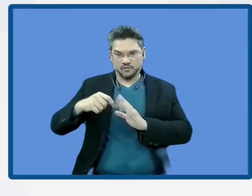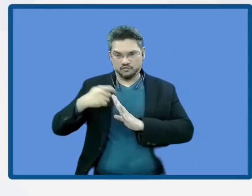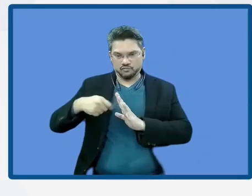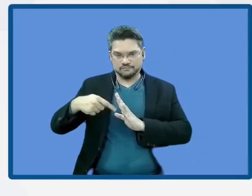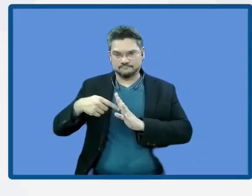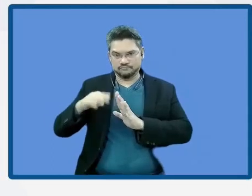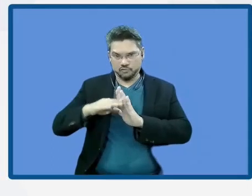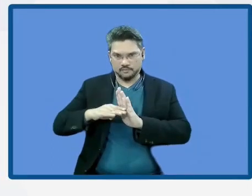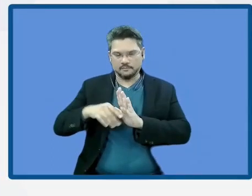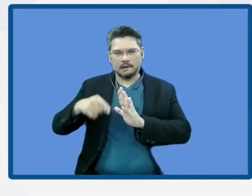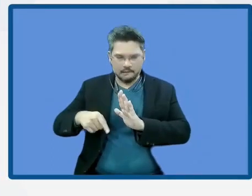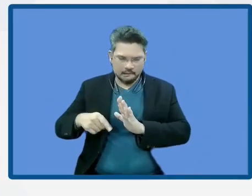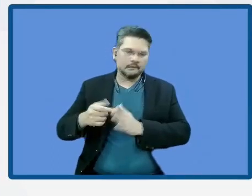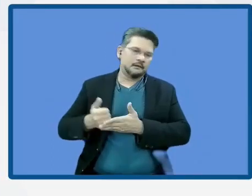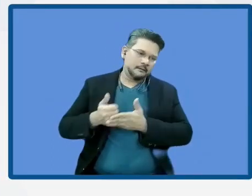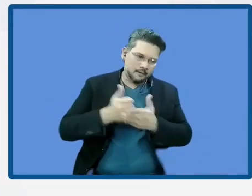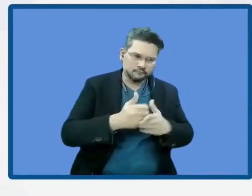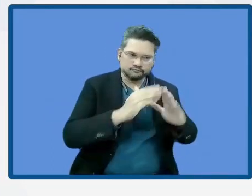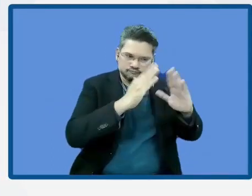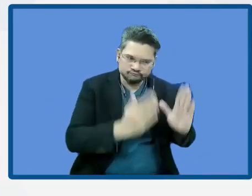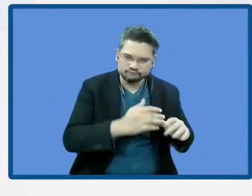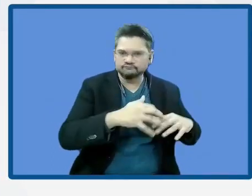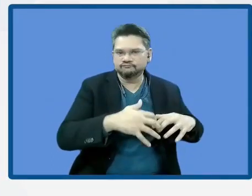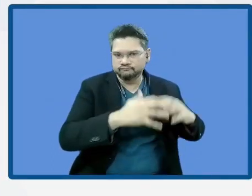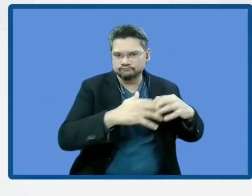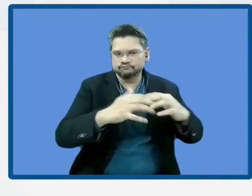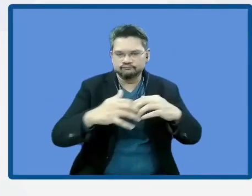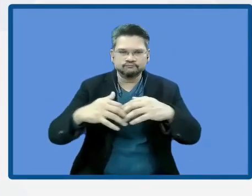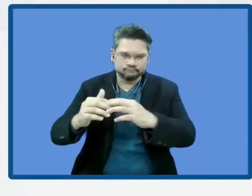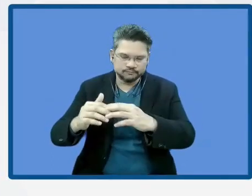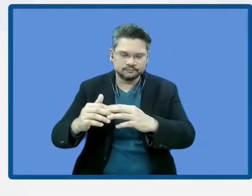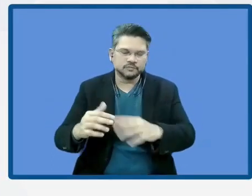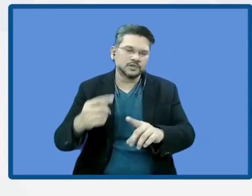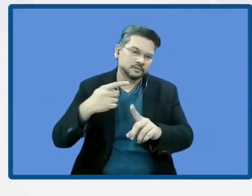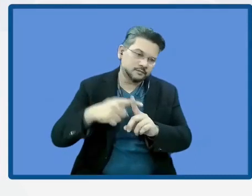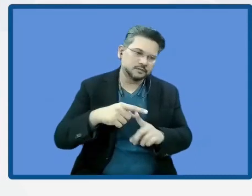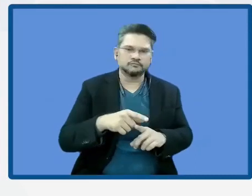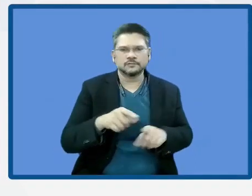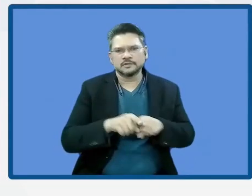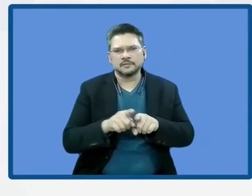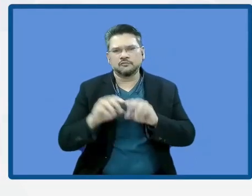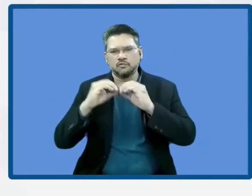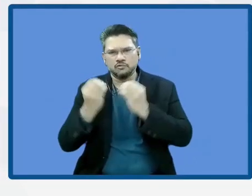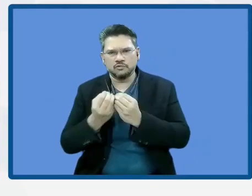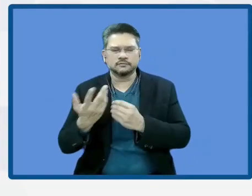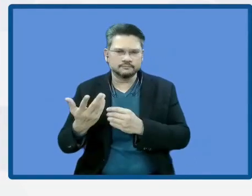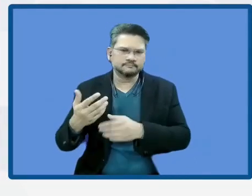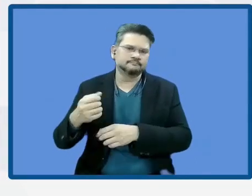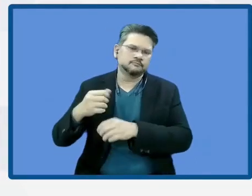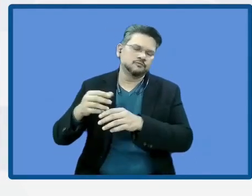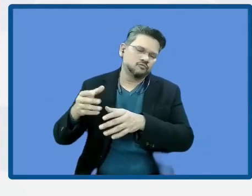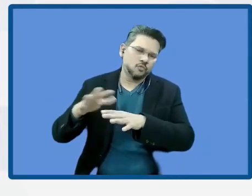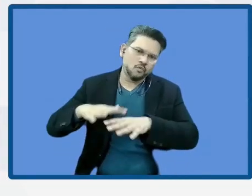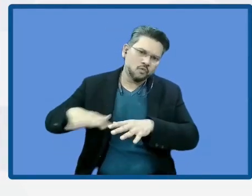had the support of the civil protection groups as well as the people living there. So we want our communication to